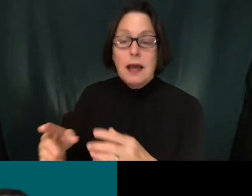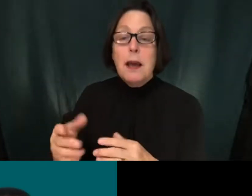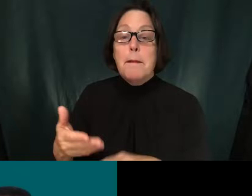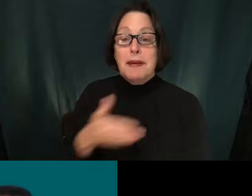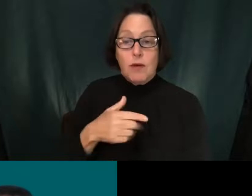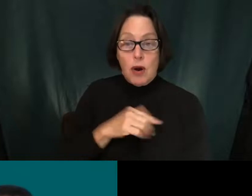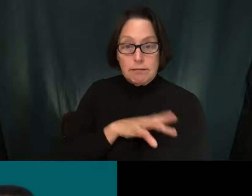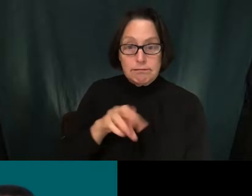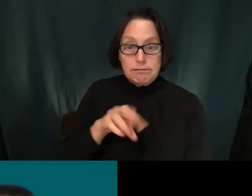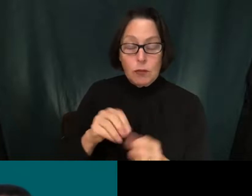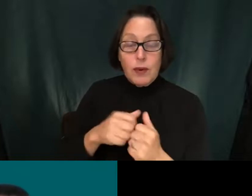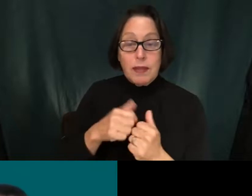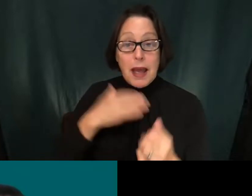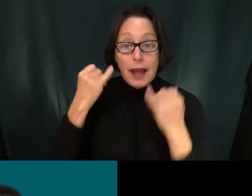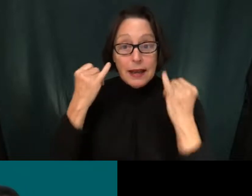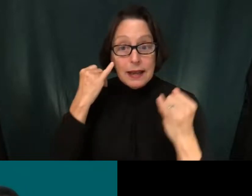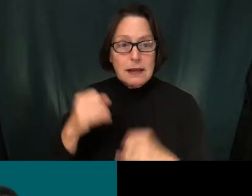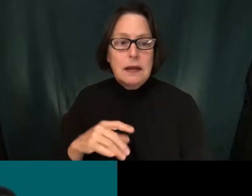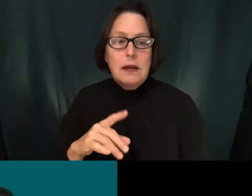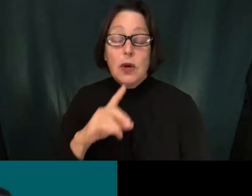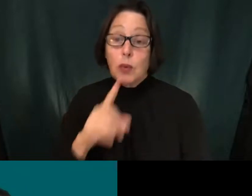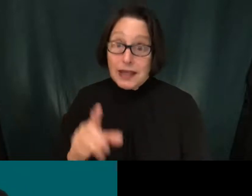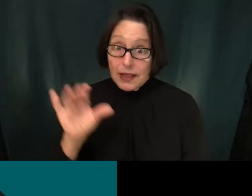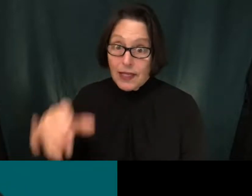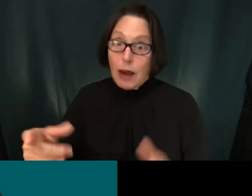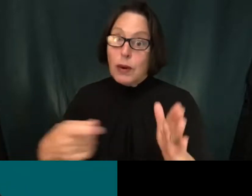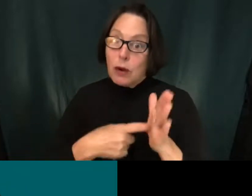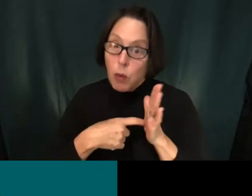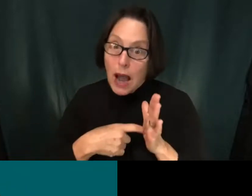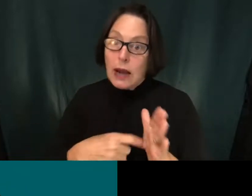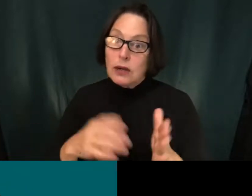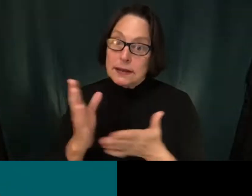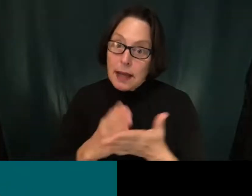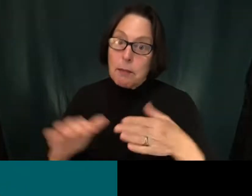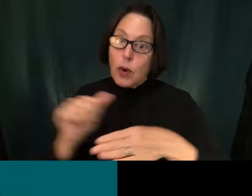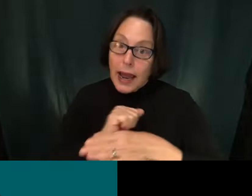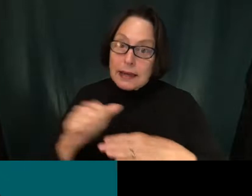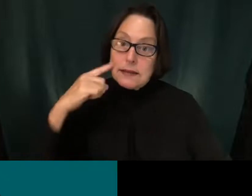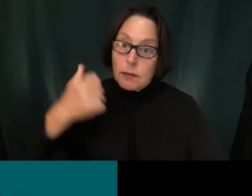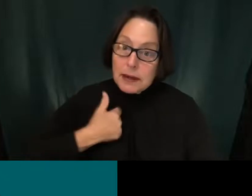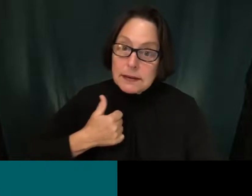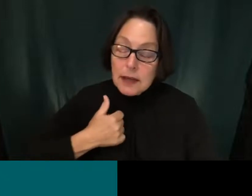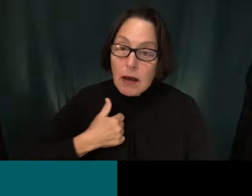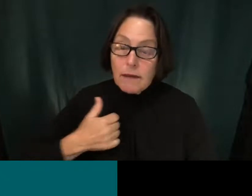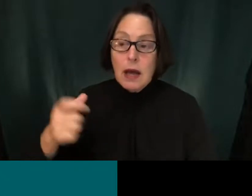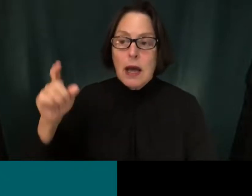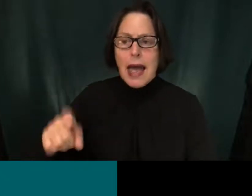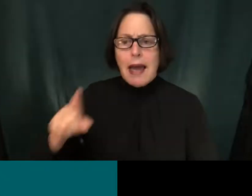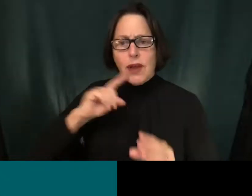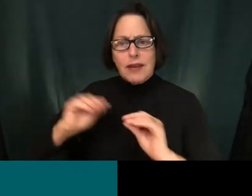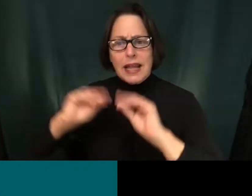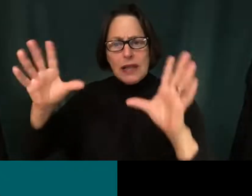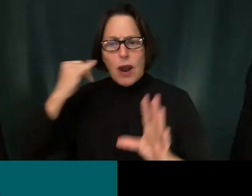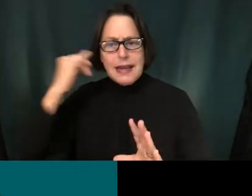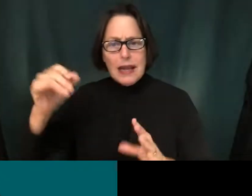idea or jump in. And so it really required some intentional practice and having a clear idea of what I was going to do going